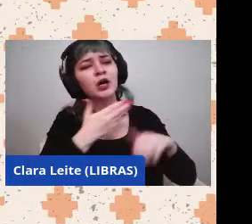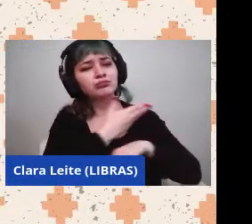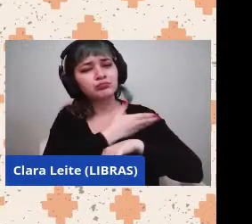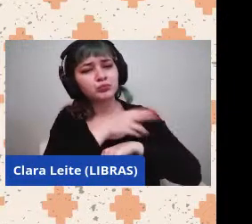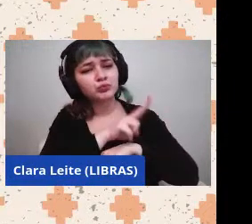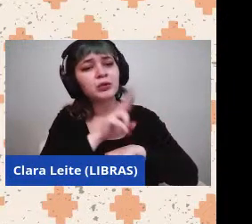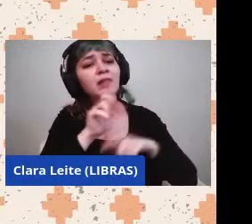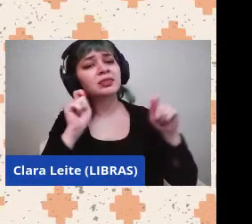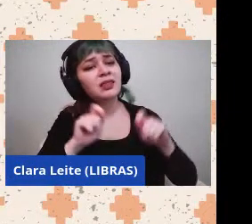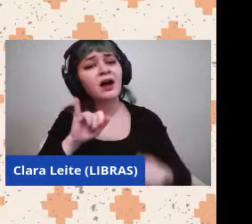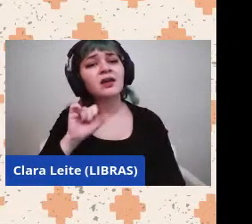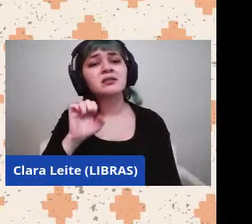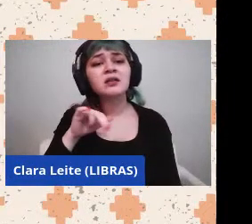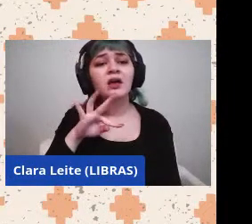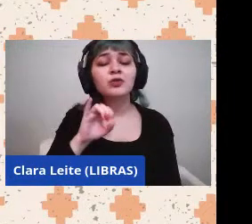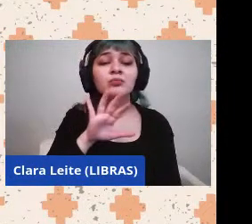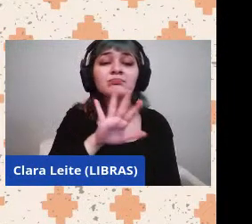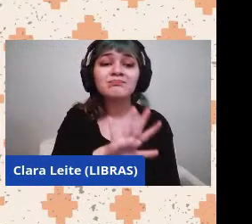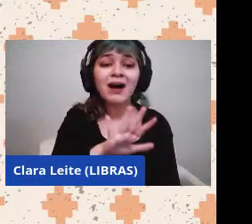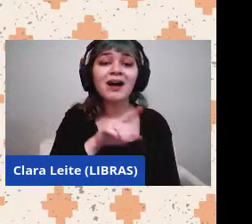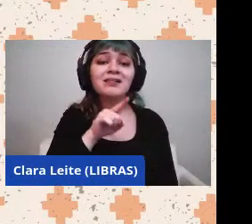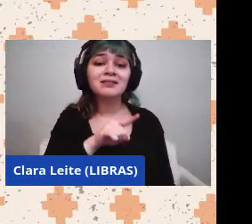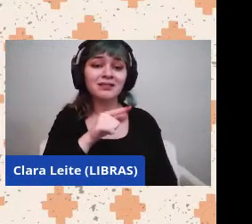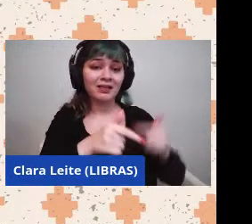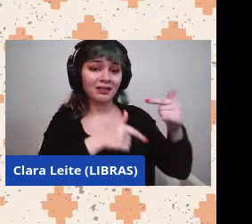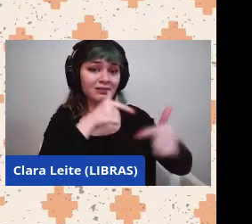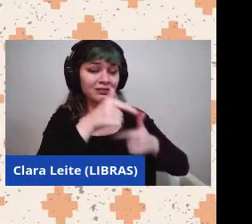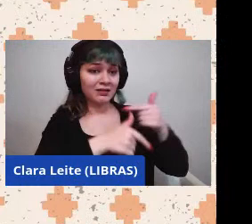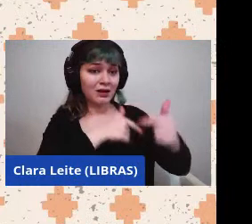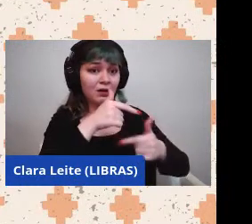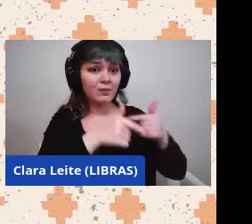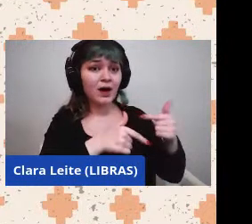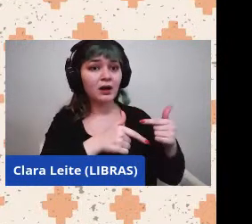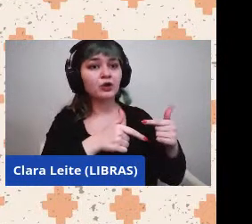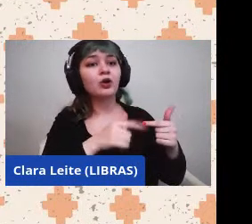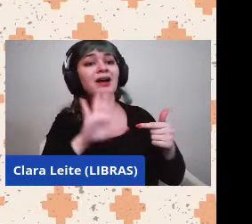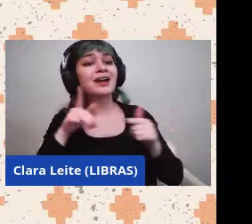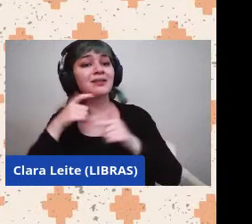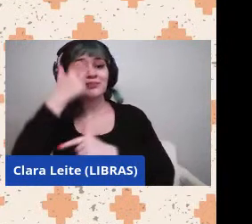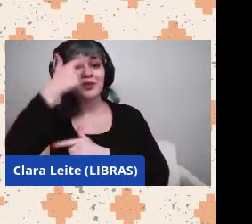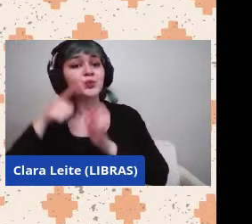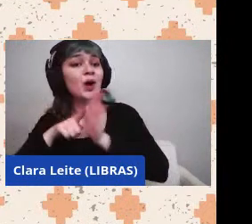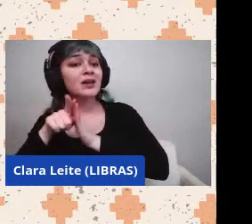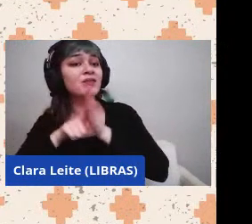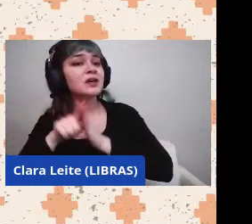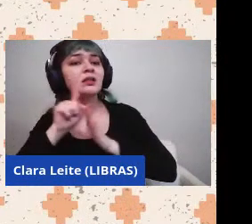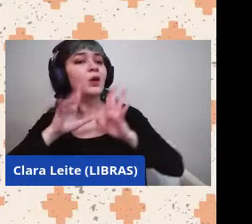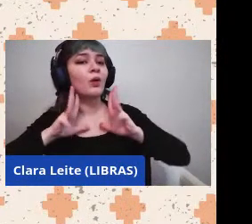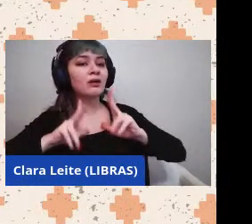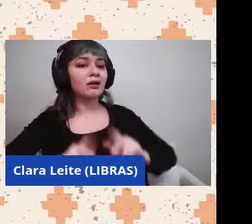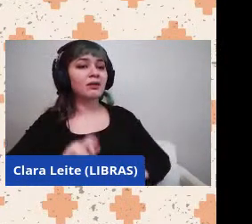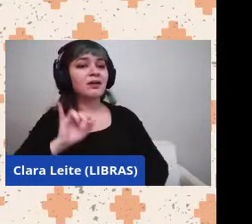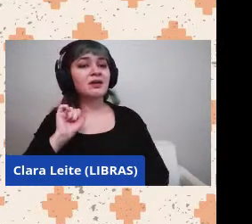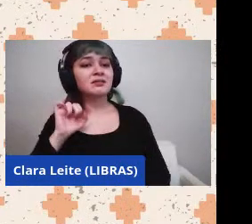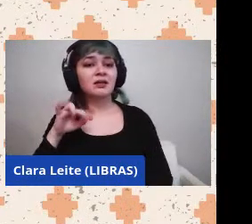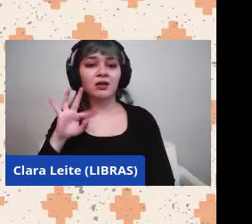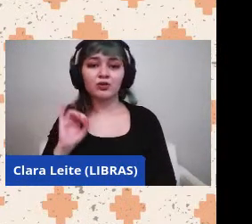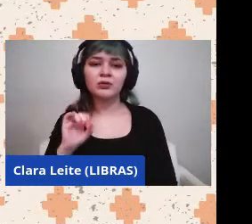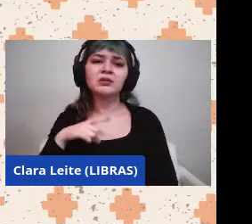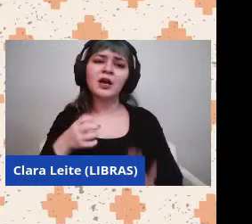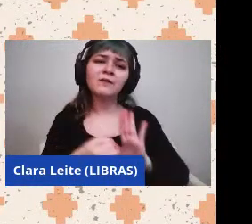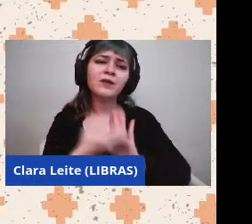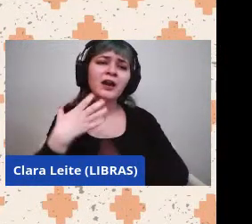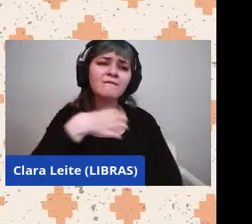exempt, but in undertaking that work, an investigator doesn't exempt themselves. Many forms of